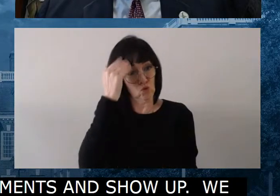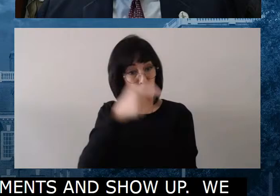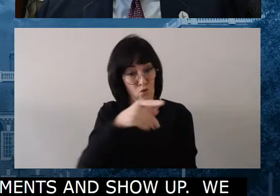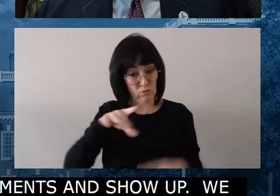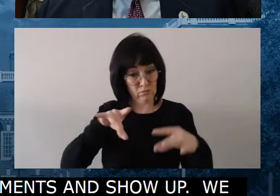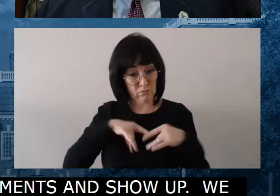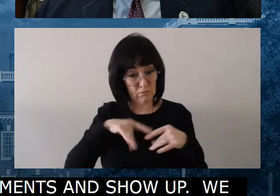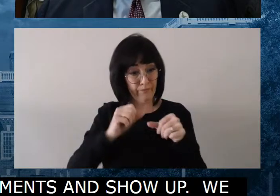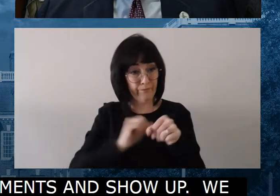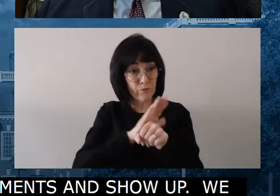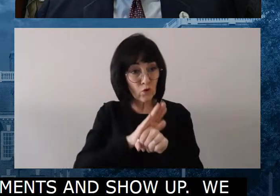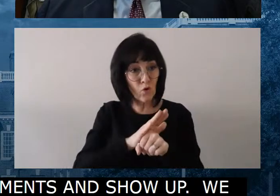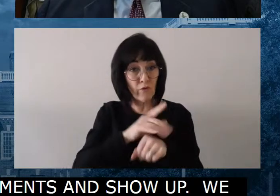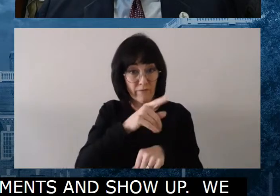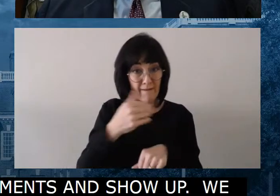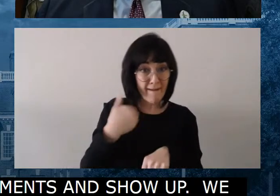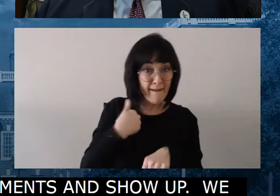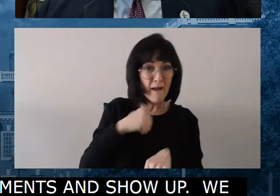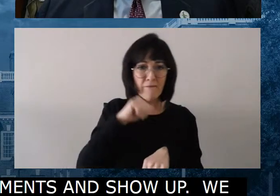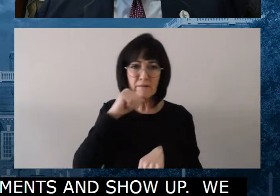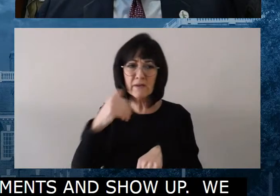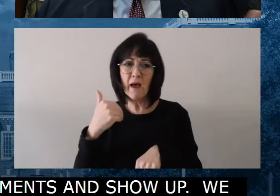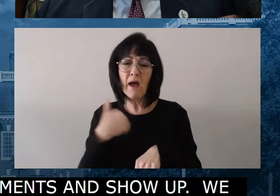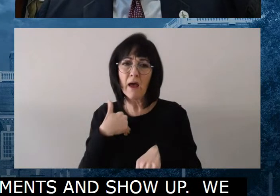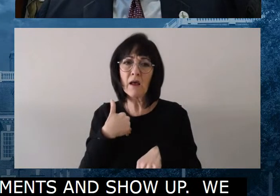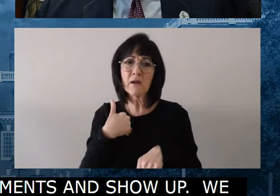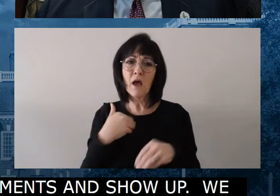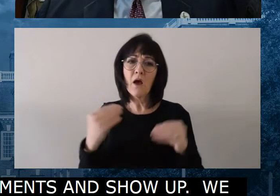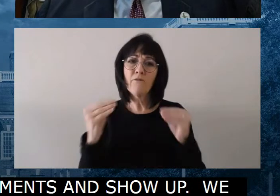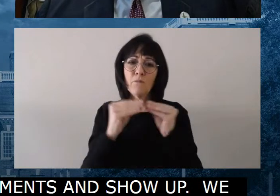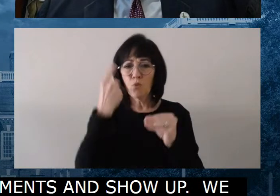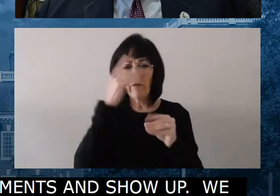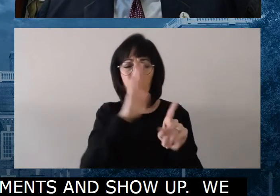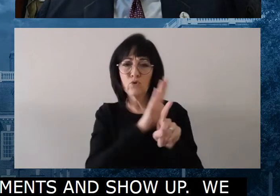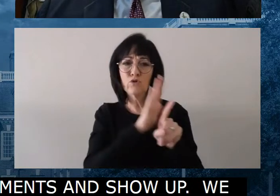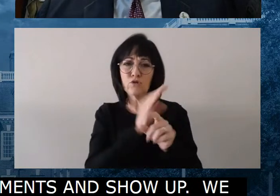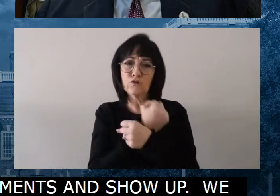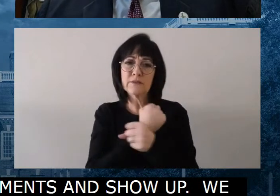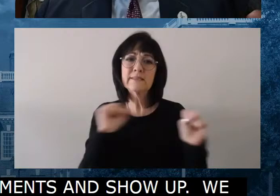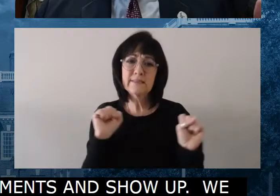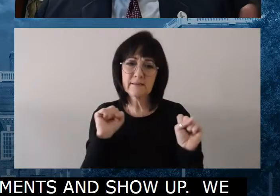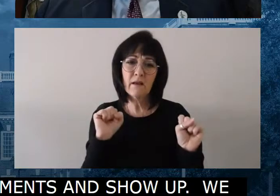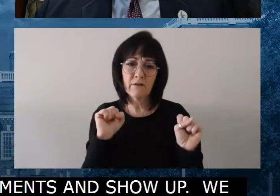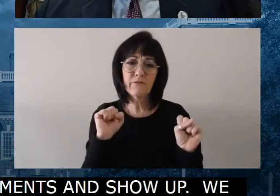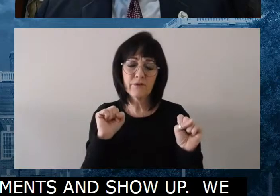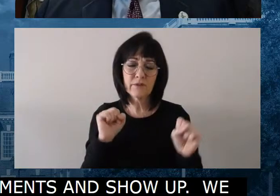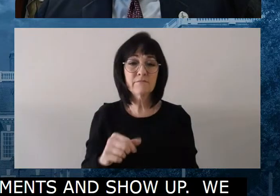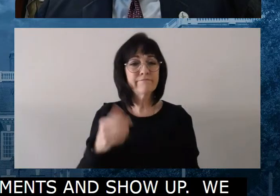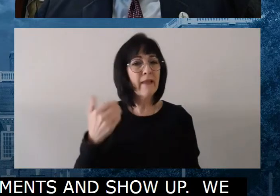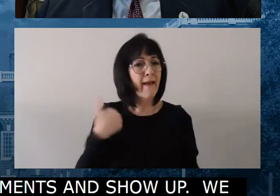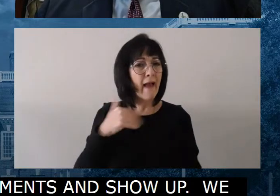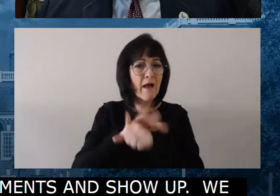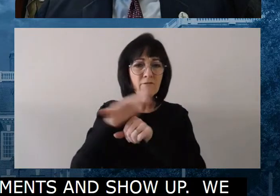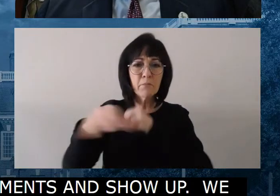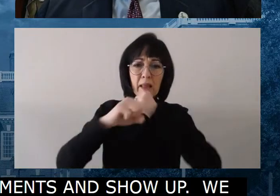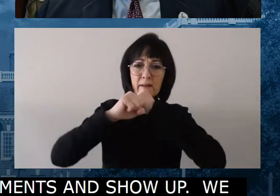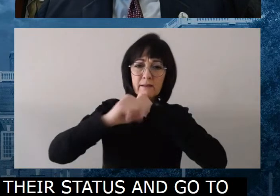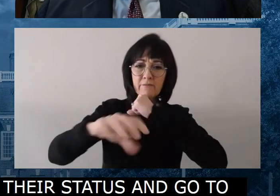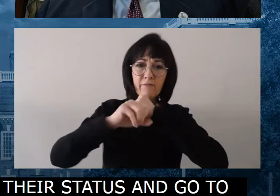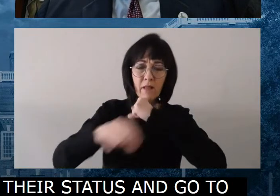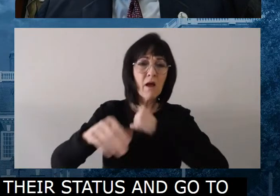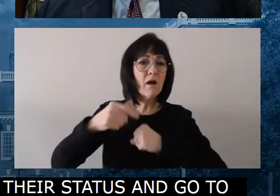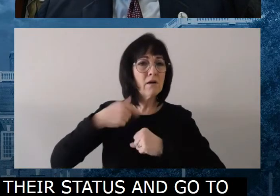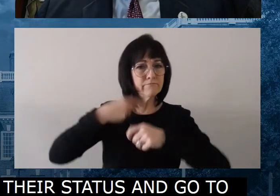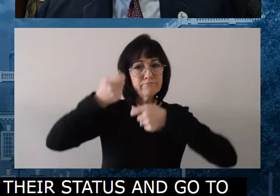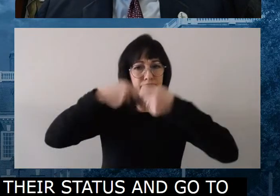to see what works for them. Again, we have the flyers that are out there on the website. Very easy. We update them weekly so people know what's in